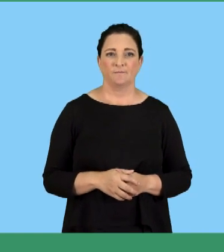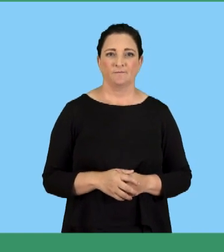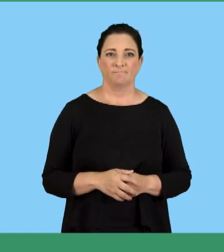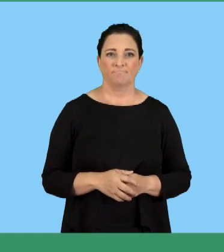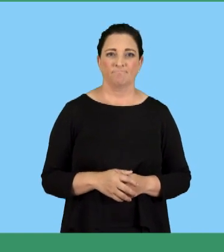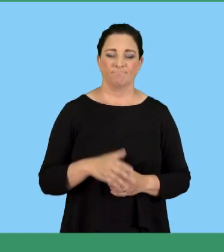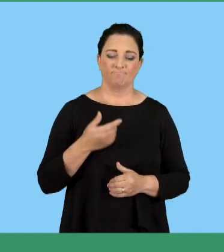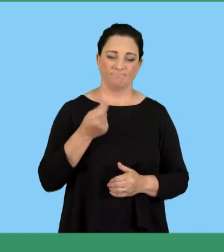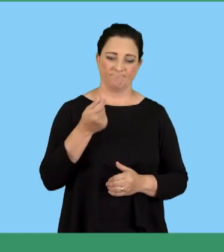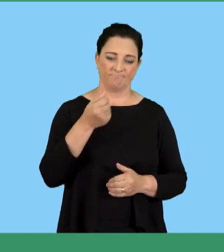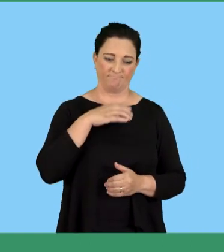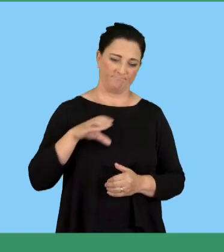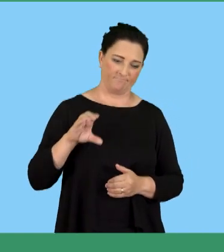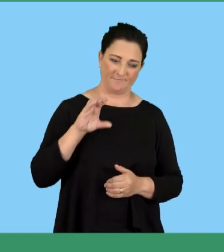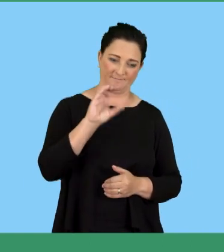invested